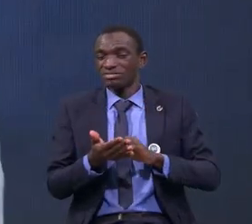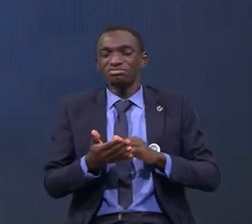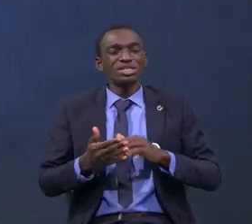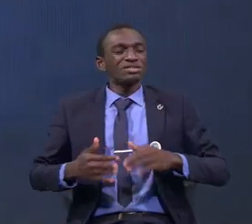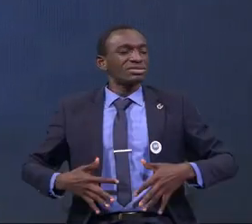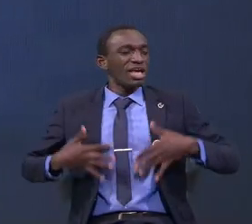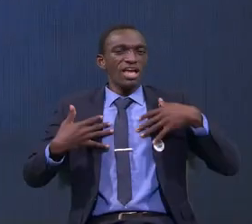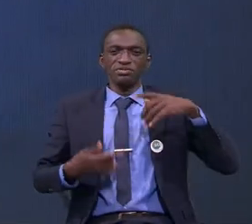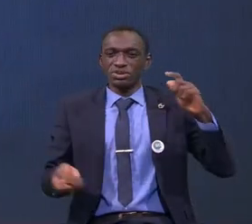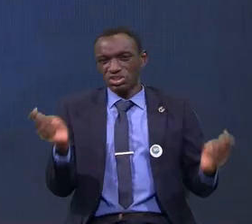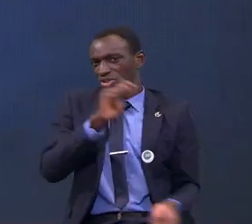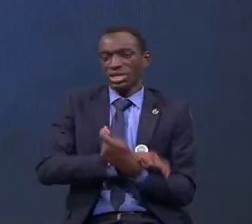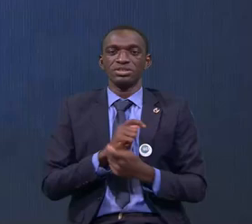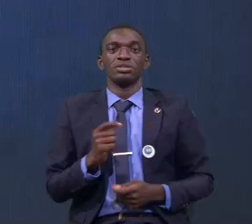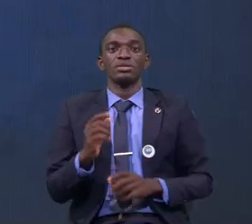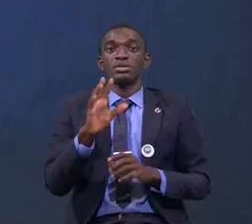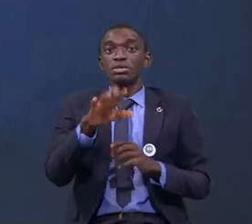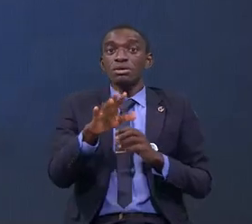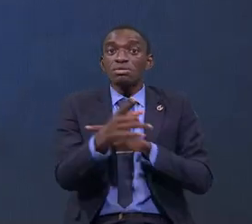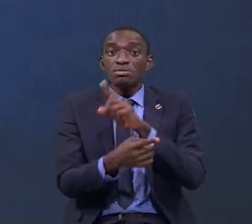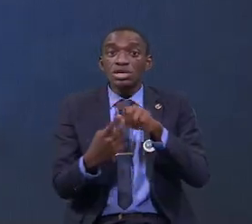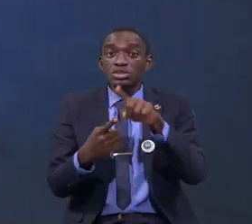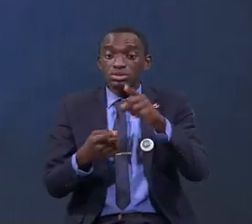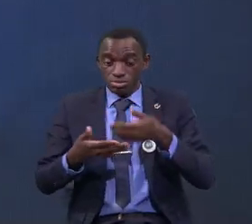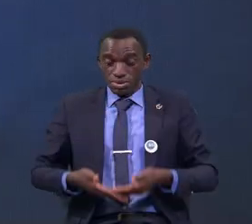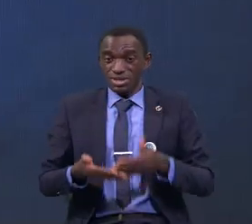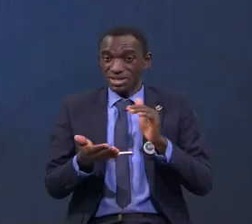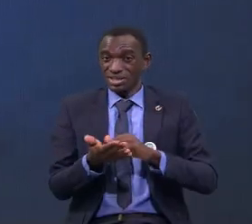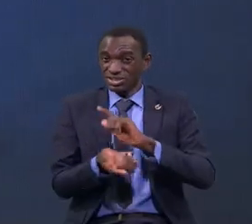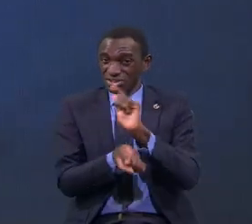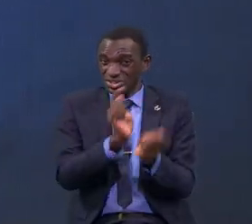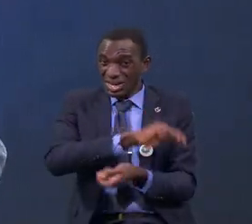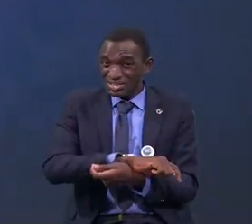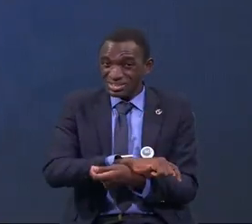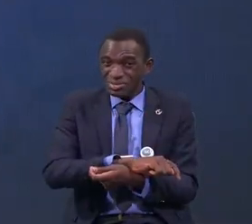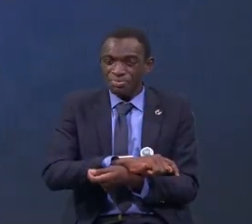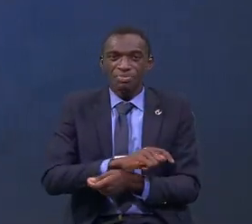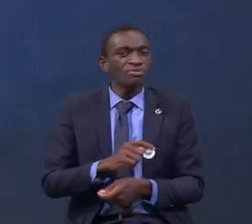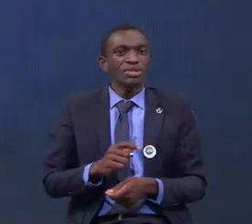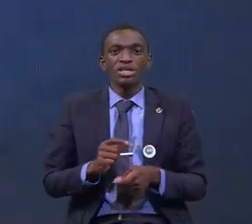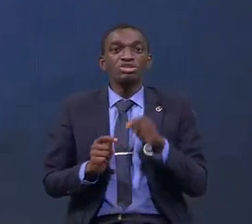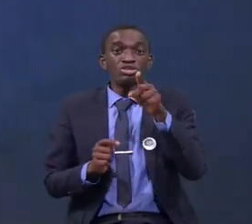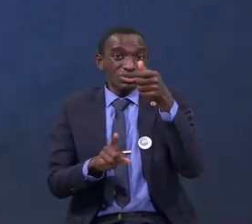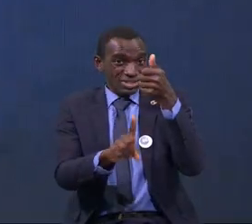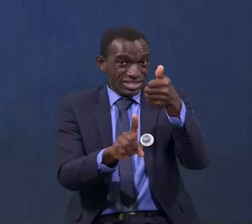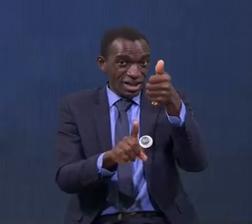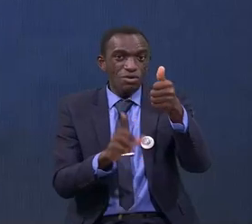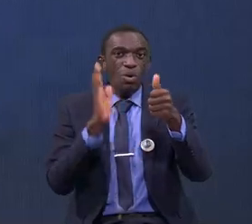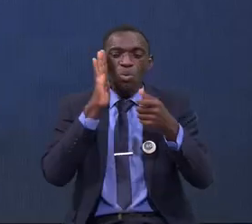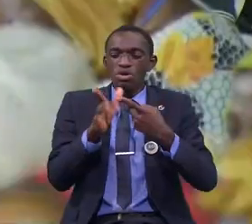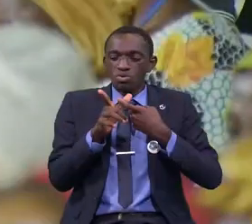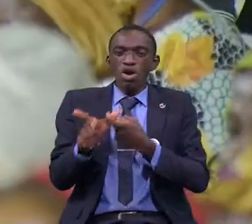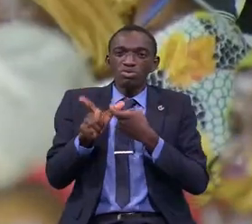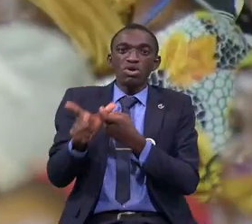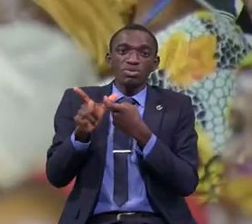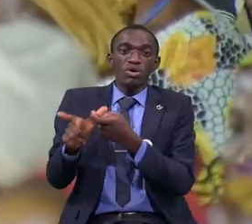When a change comes in your life, you'll be the one running after the